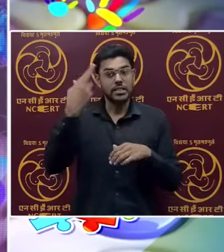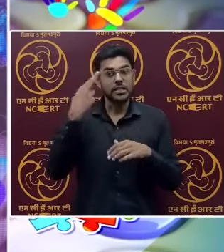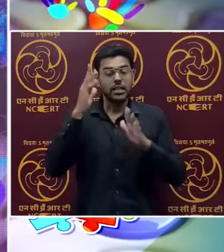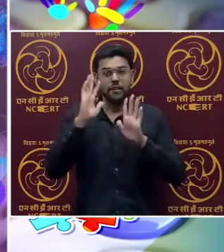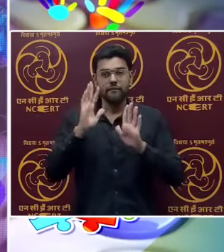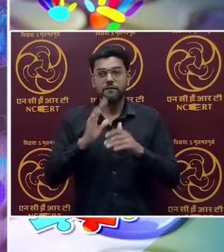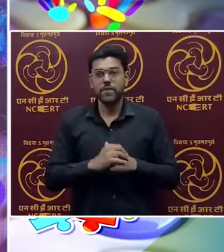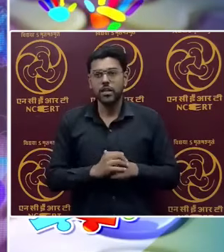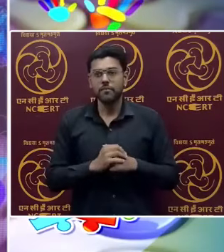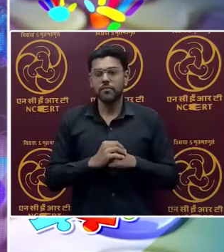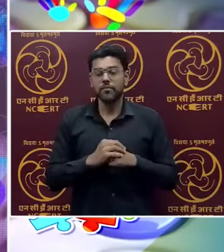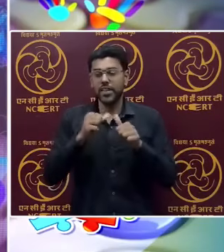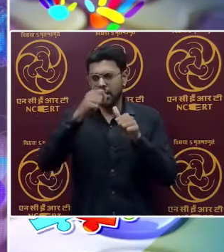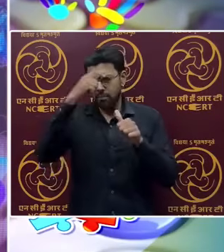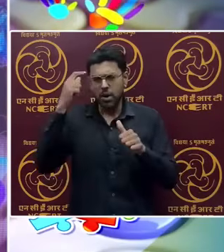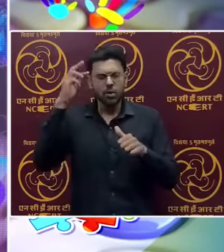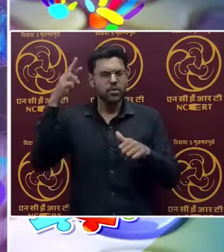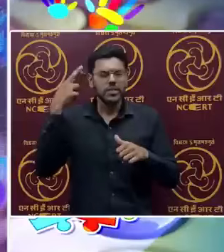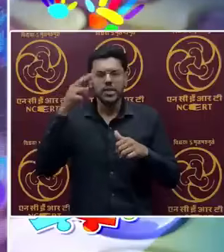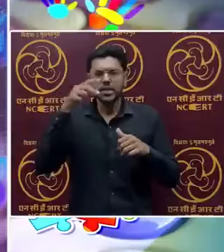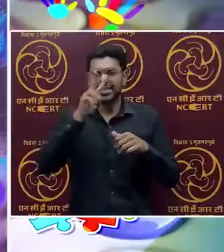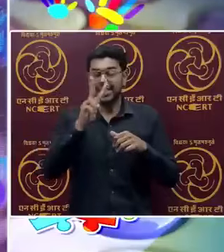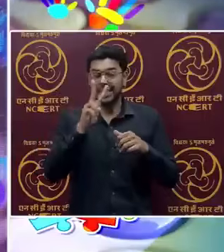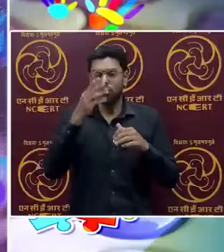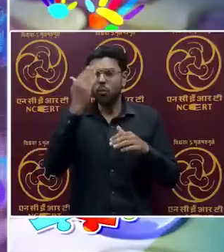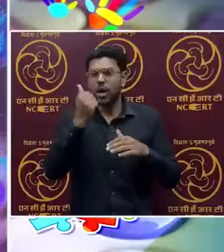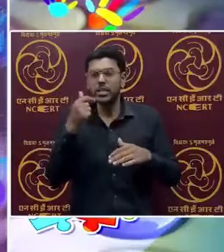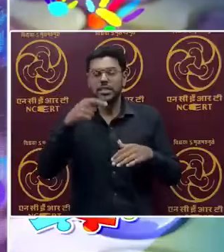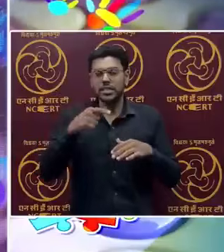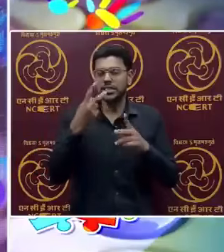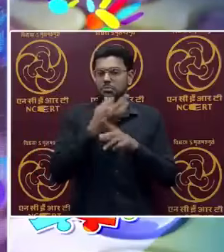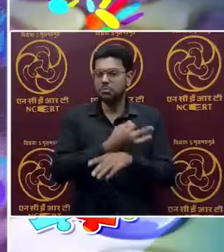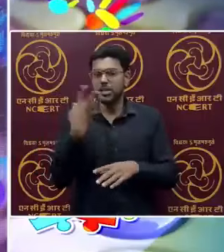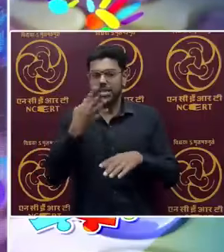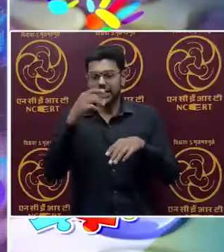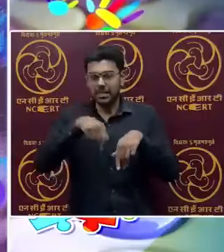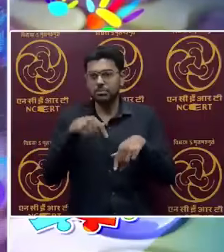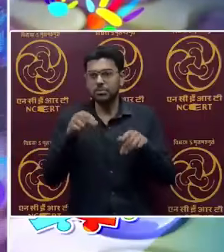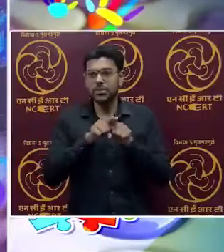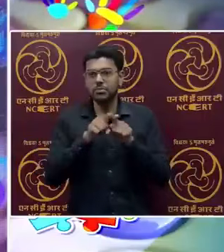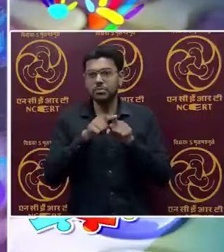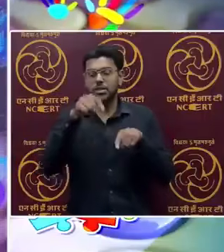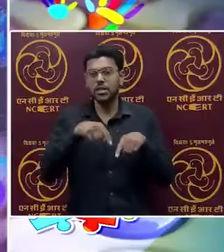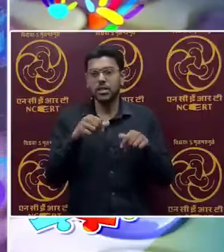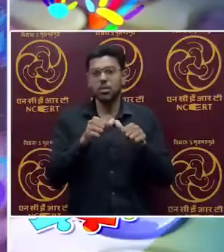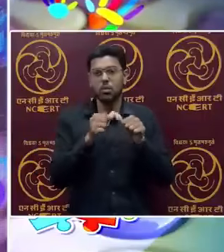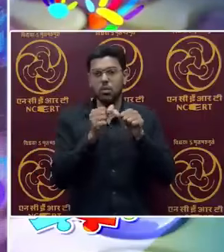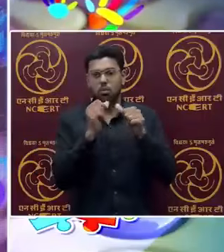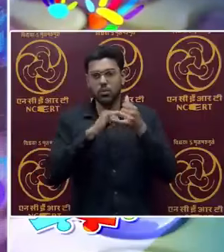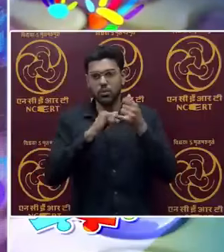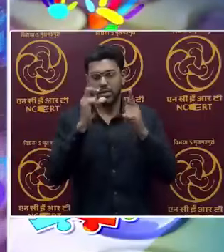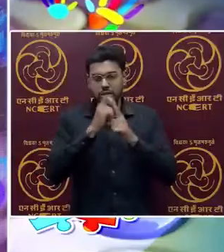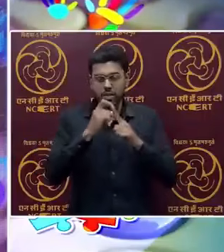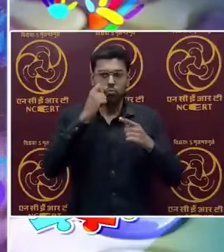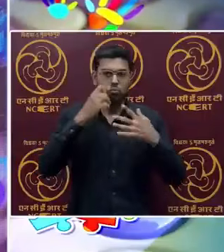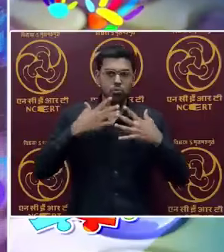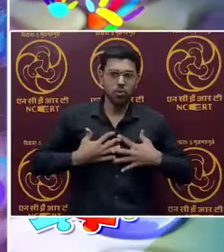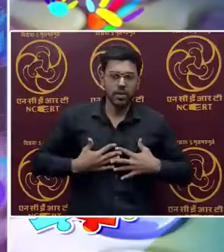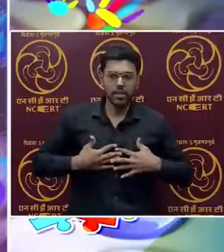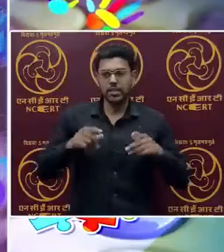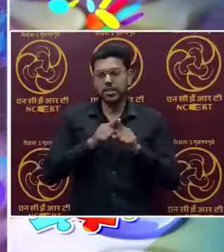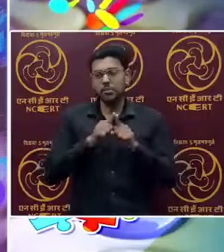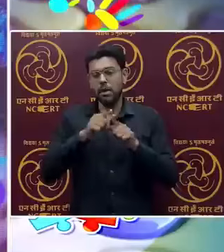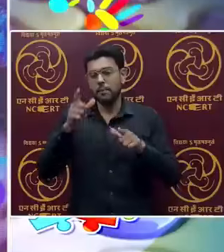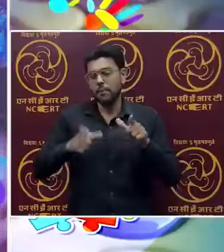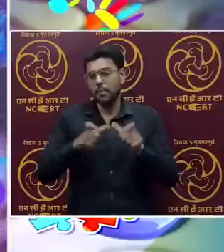same. Every year this day is celebrated with a special theme, and this year's theme has been Autism and Humanity. Every life has a